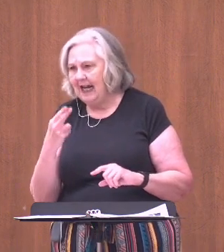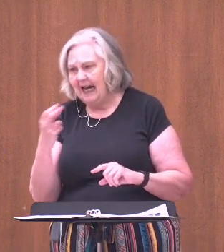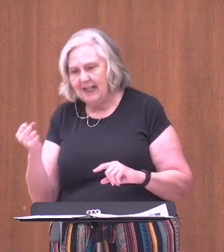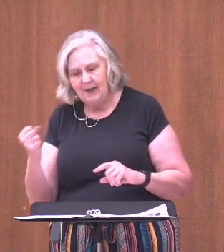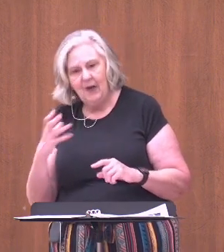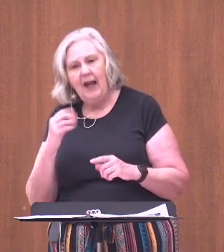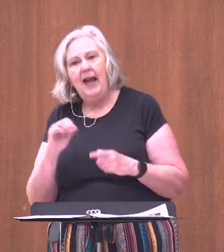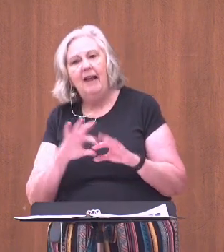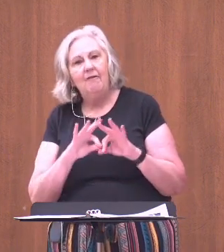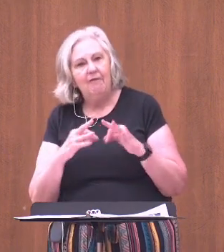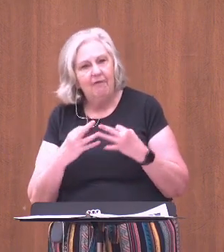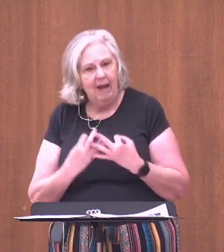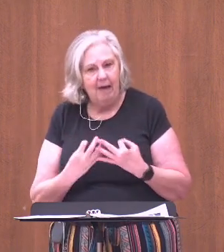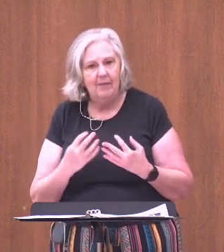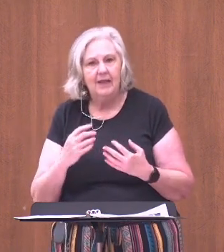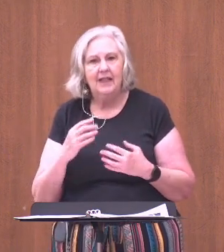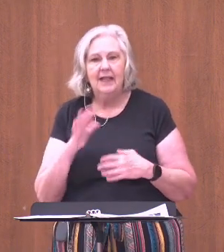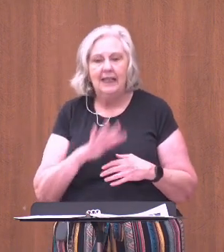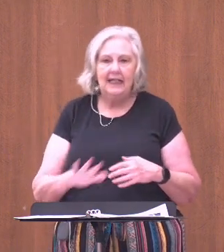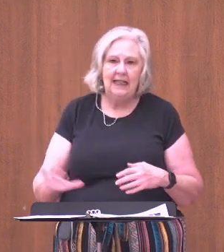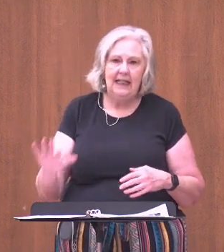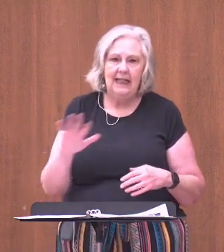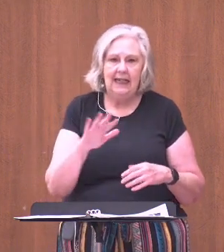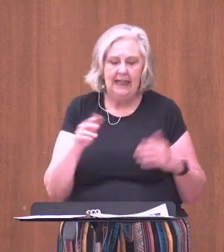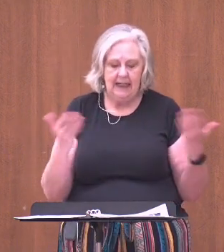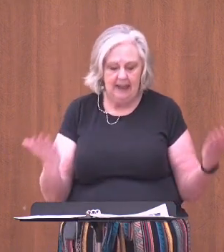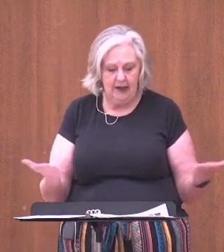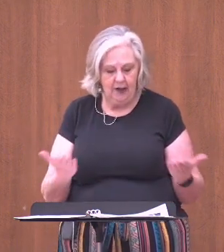family and relation in our congregation.